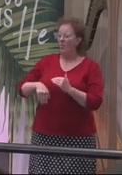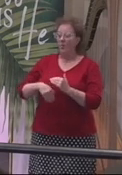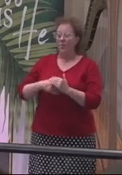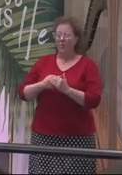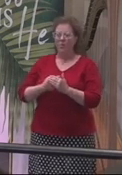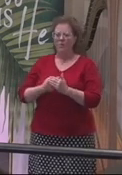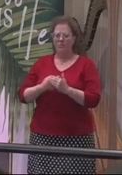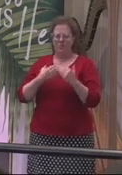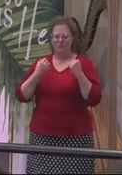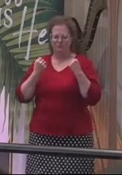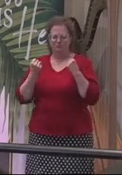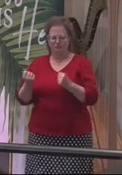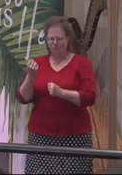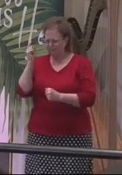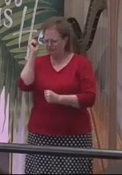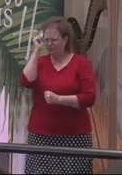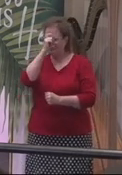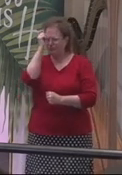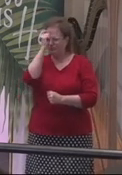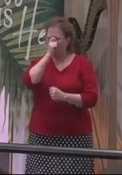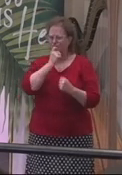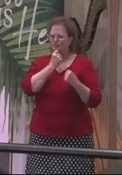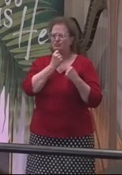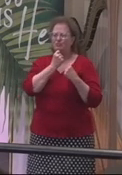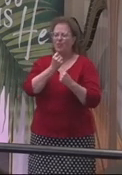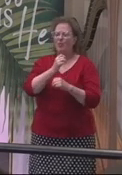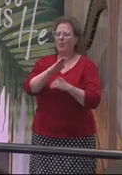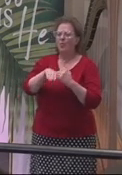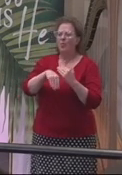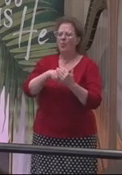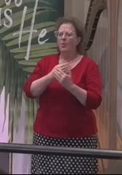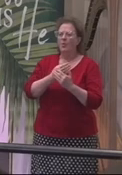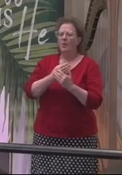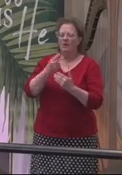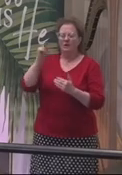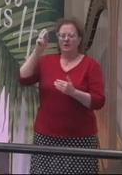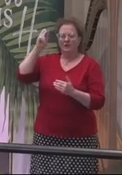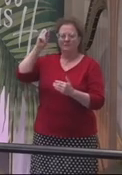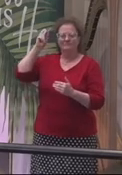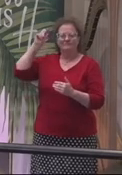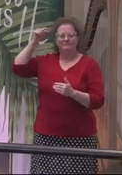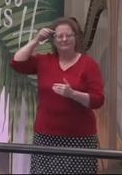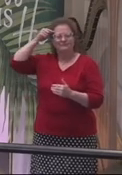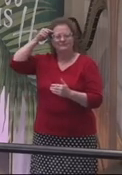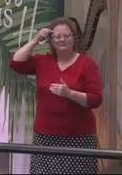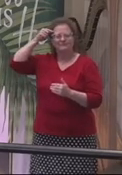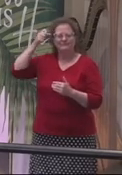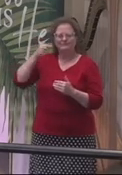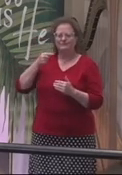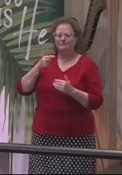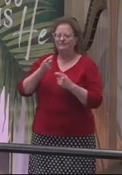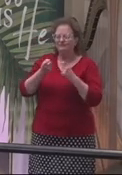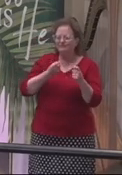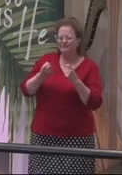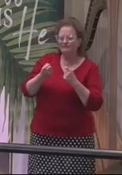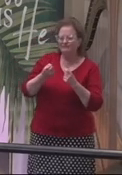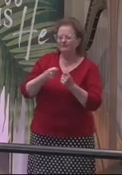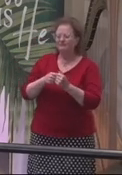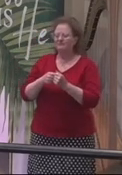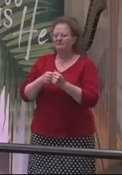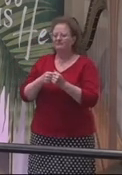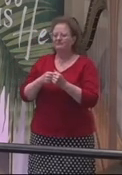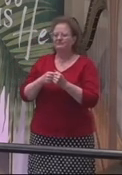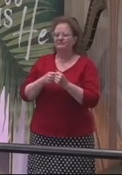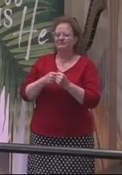their strength, they took all of their power, all of their political chicanery, and they put Jesus into a